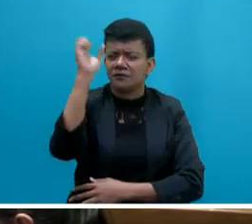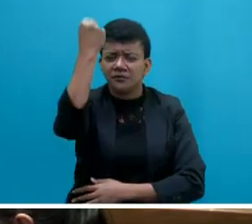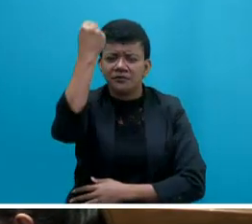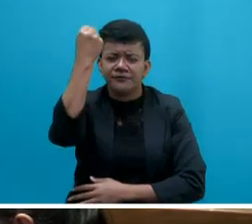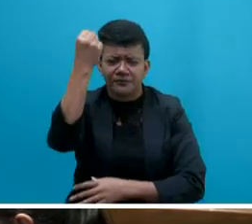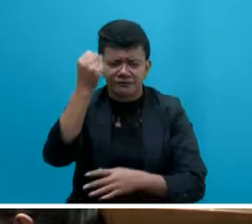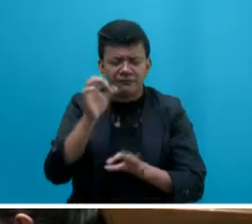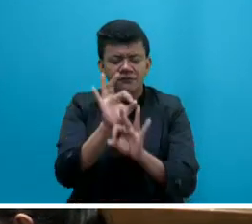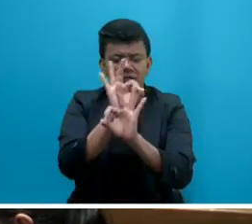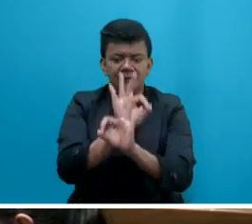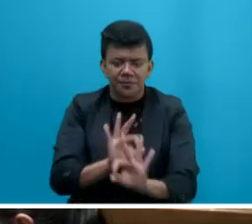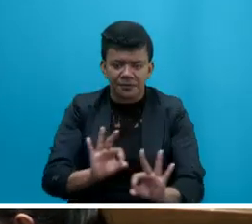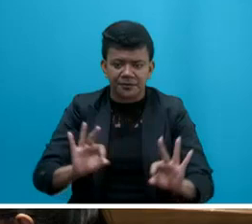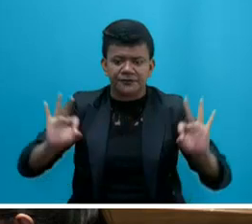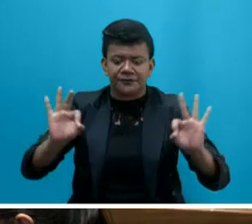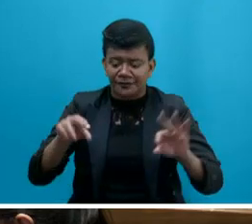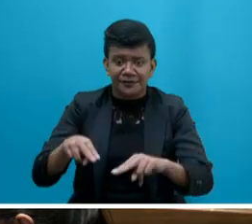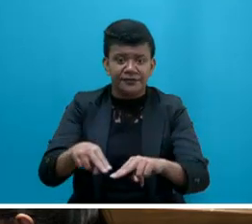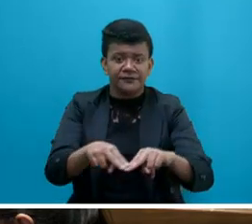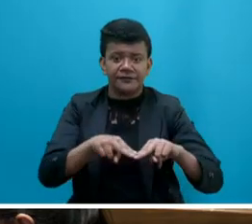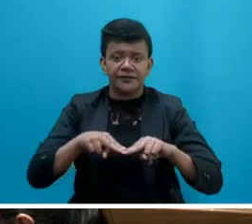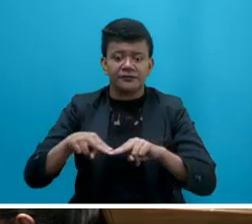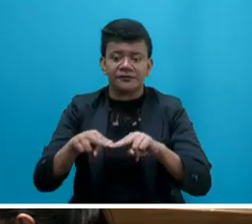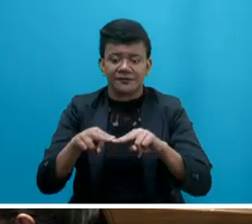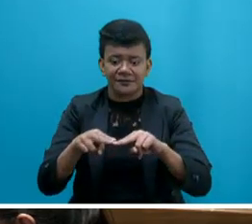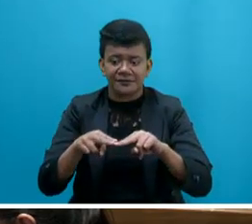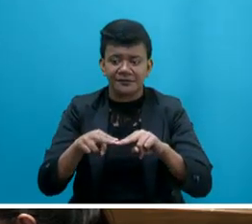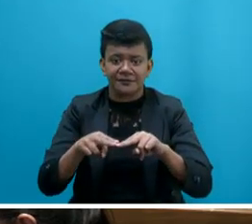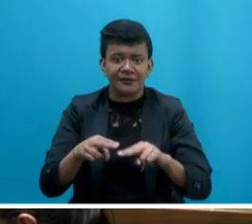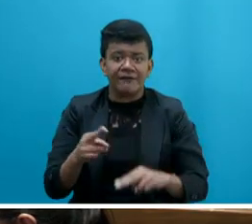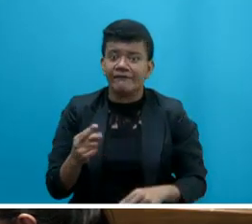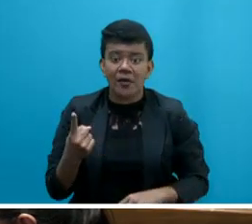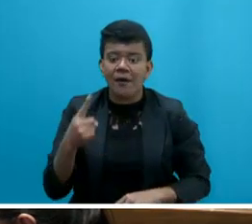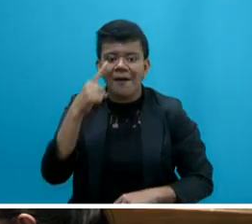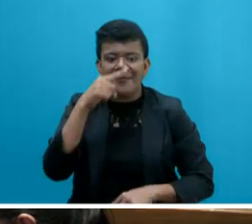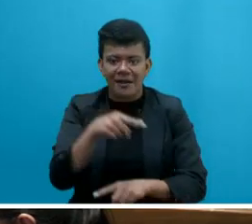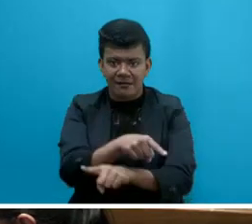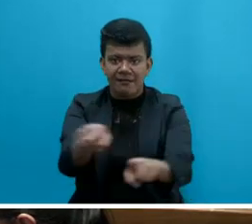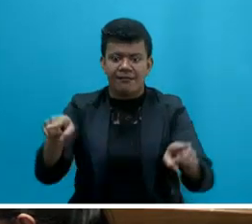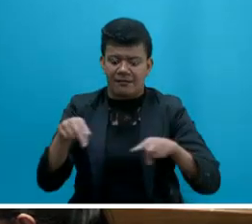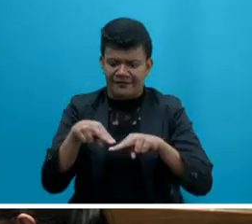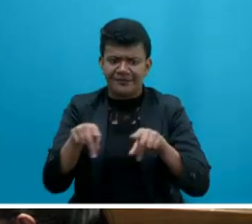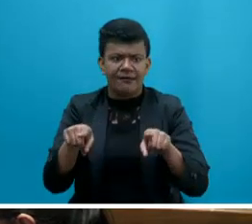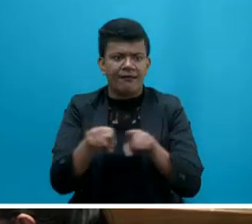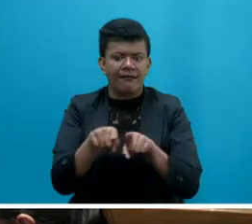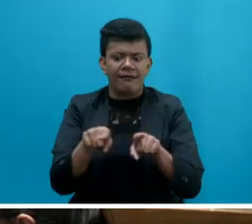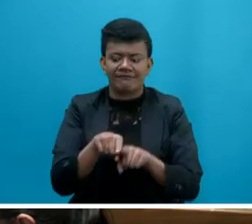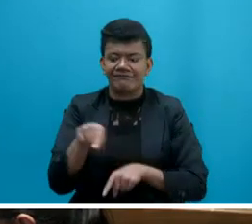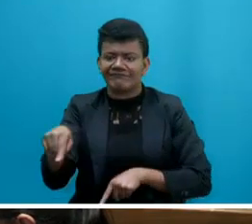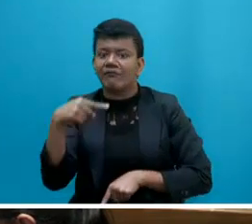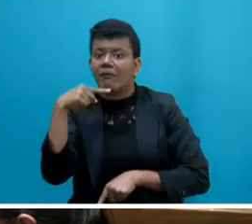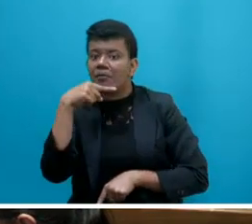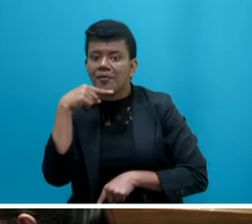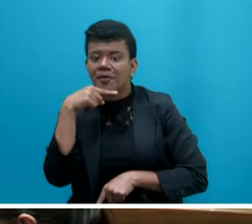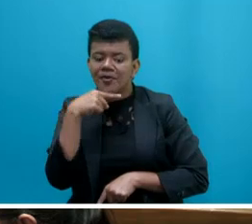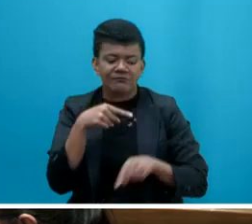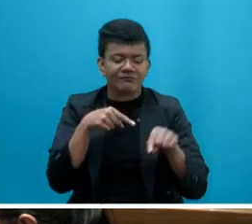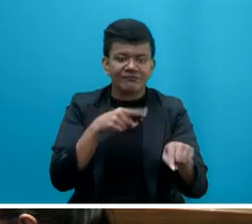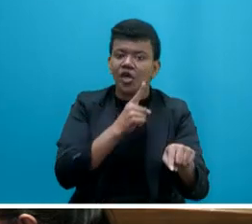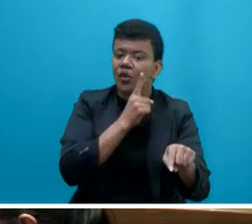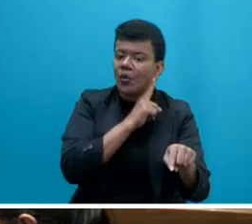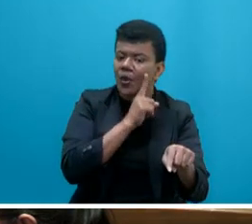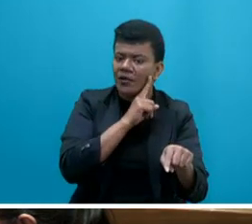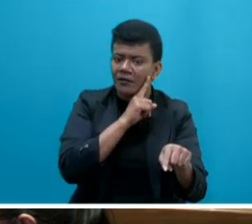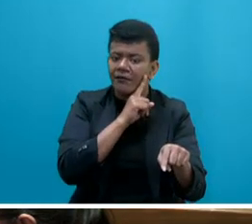Speaker, sir, it is for Fijians like Shavin Kumar, Siterian Kelera Nokilebu, Joshua